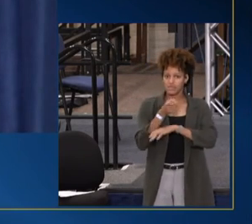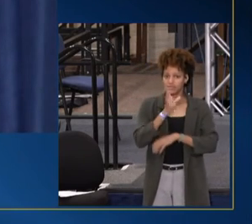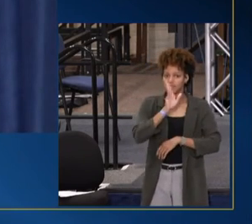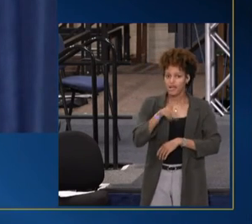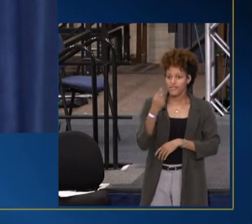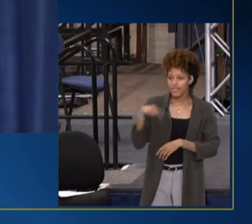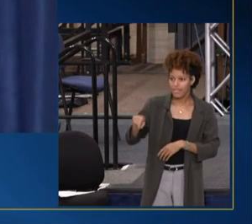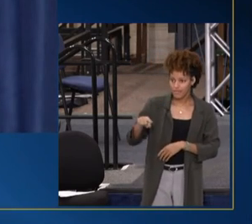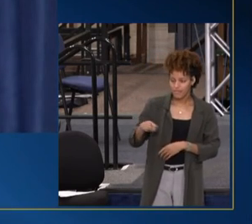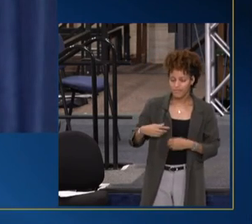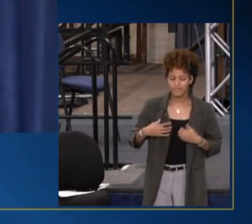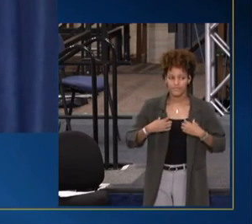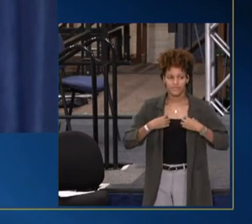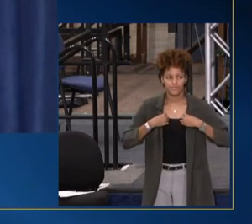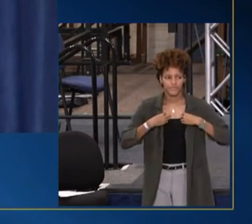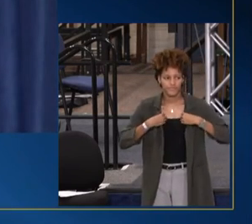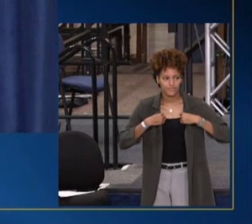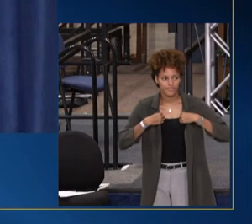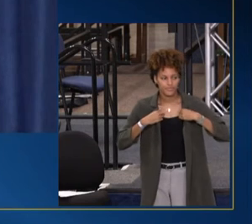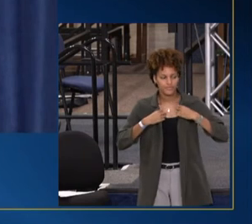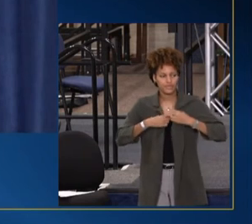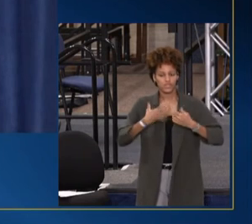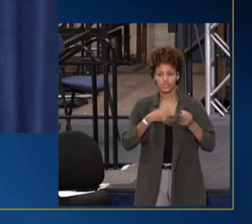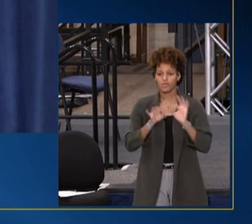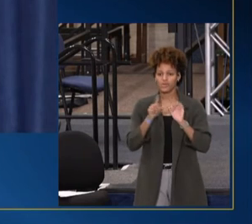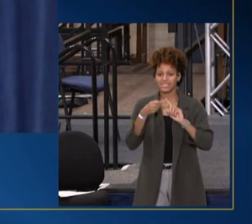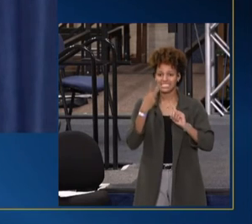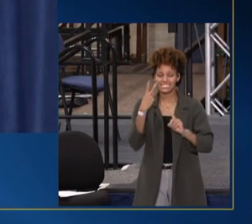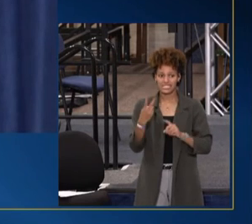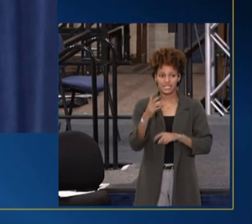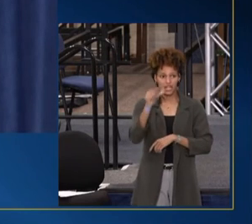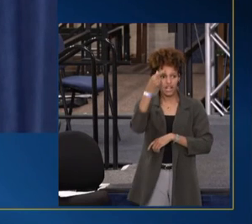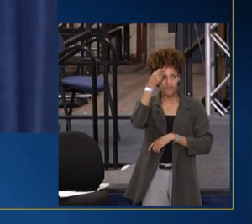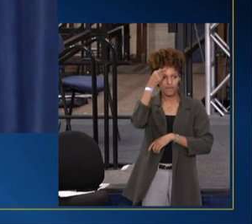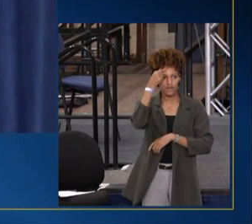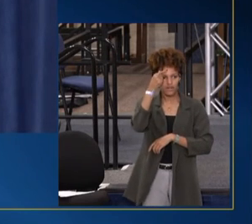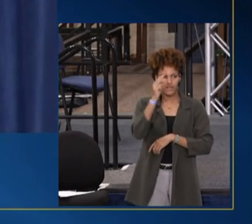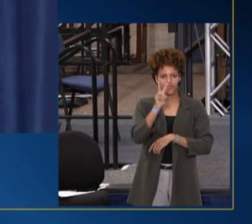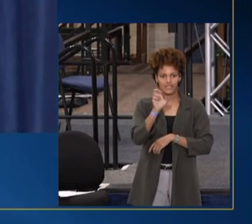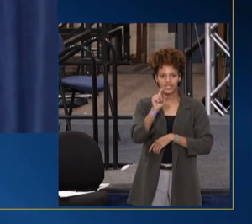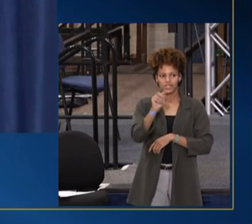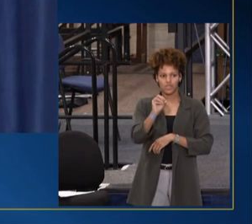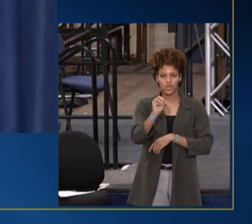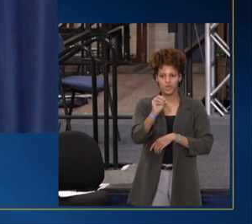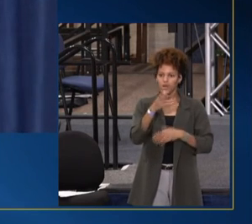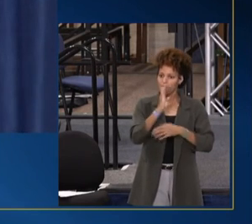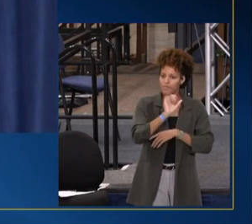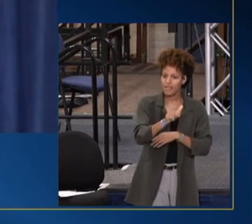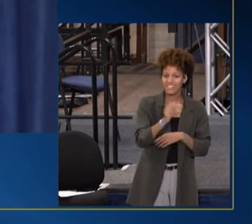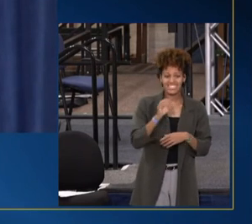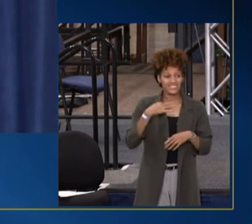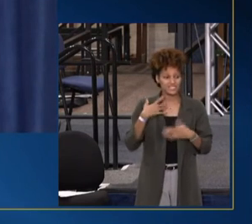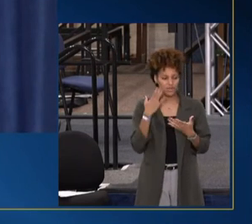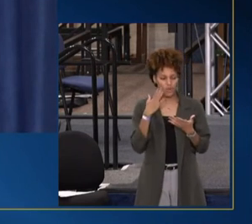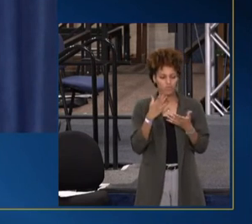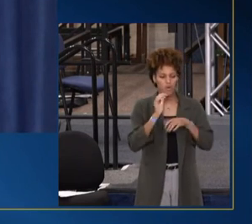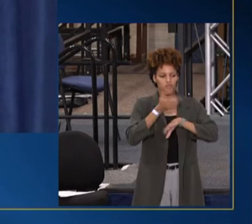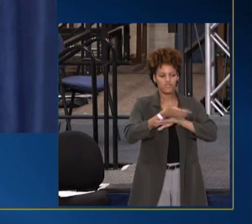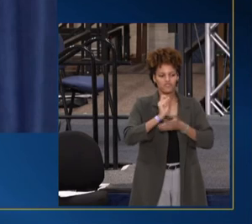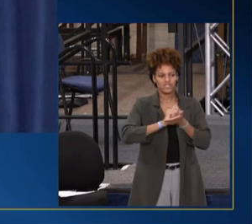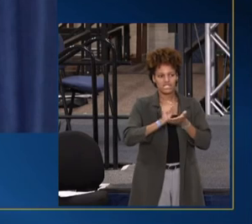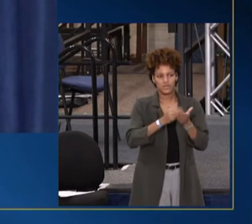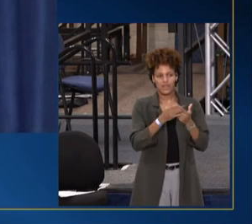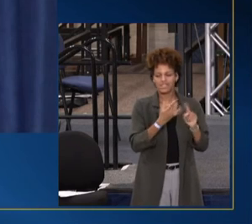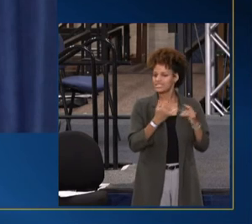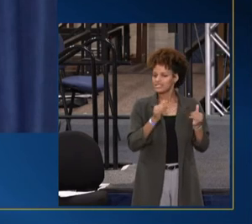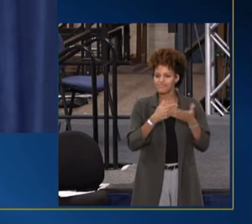Thank you. It matters when they see a governor veto a bill. Even if that veto is overridden, it still matters that somebody spoke up and stood